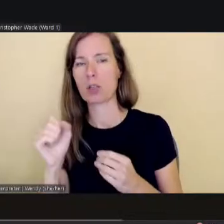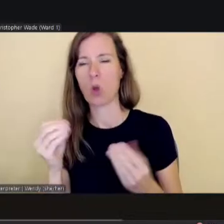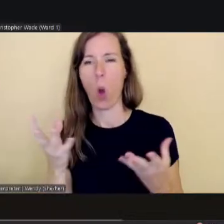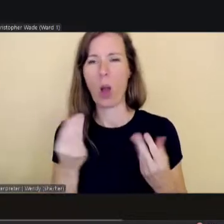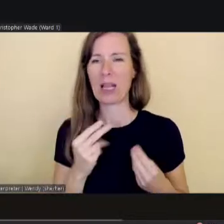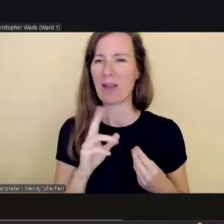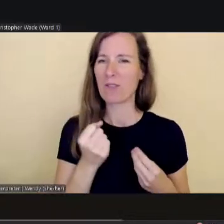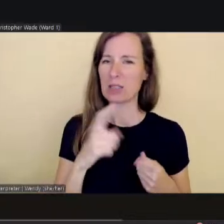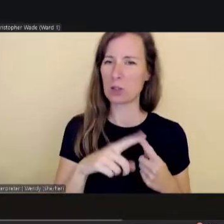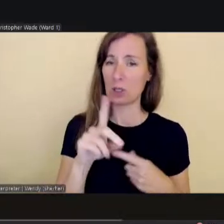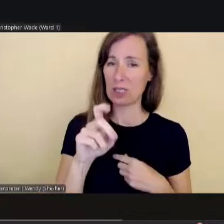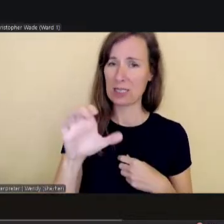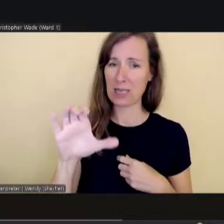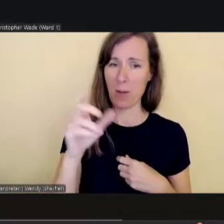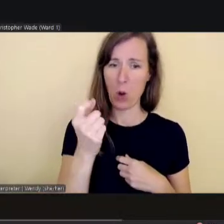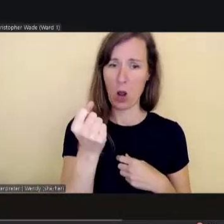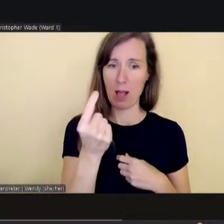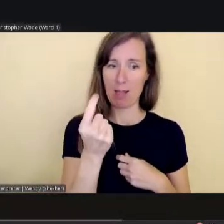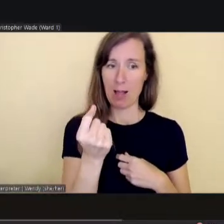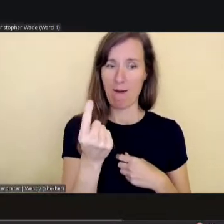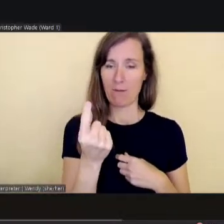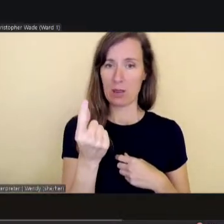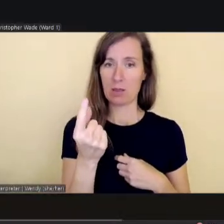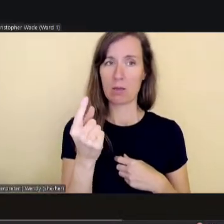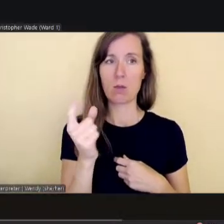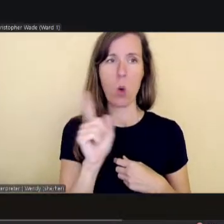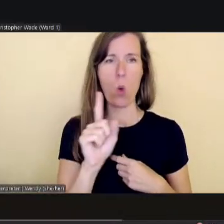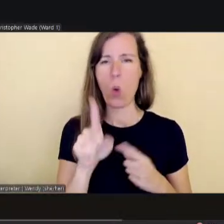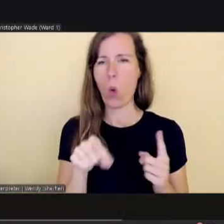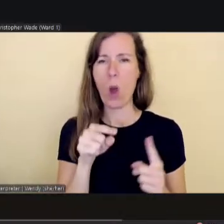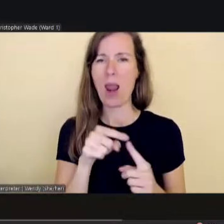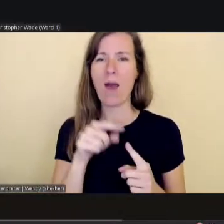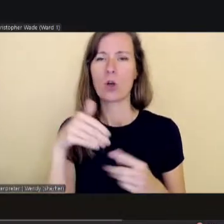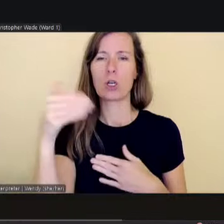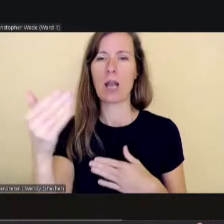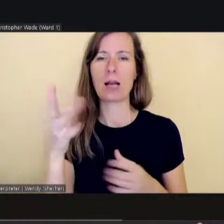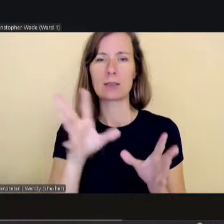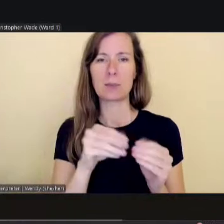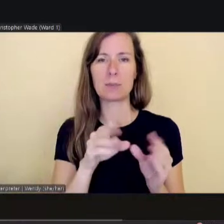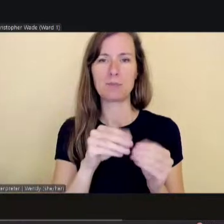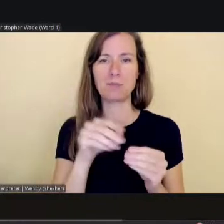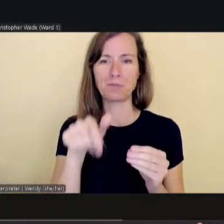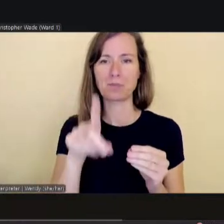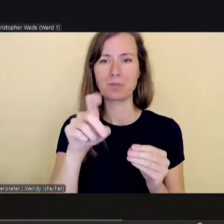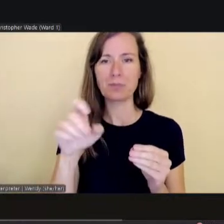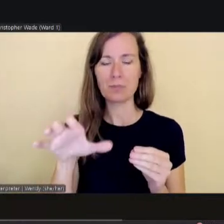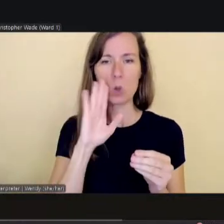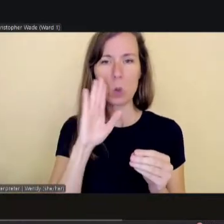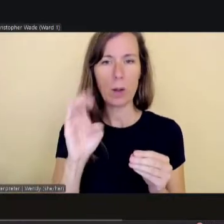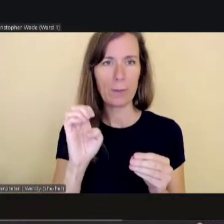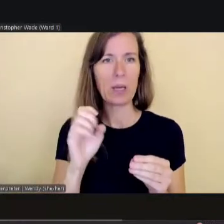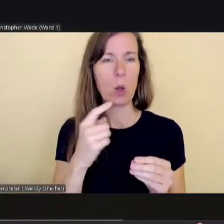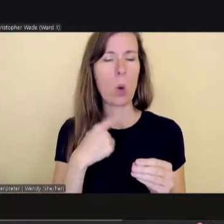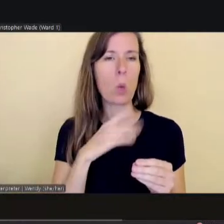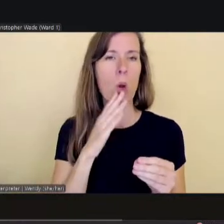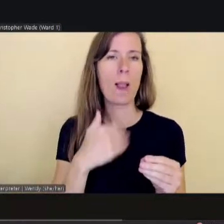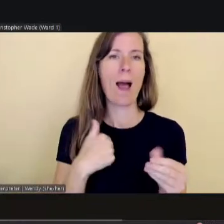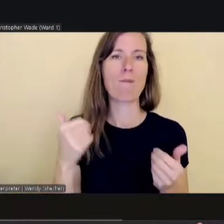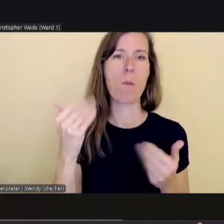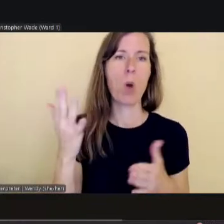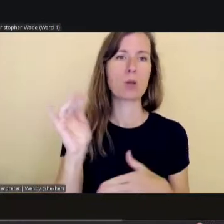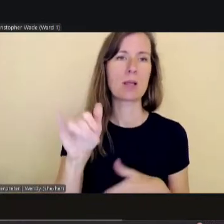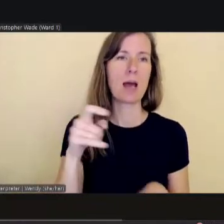11th meeting, or whenever that meeting will be, we'll have a proposal for you all so that we can move forward and vote on